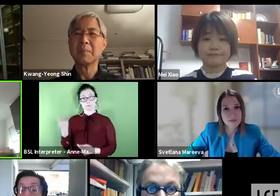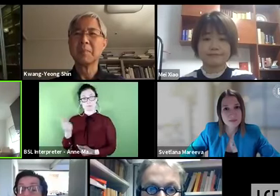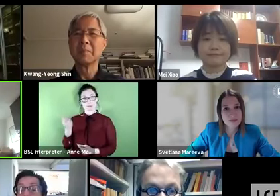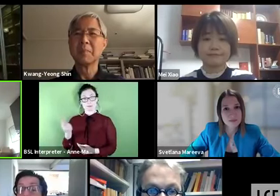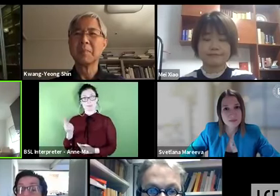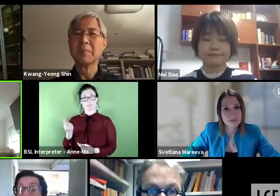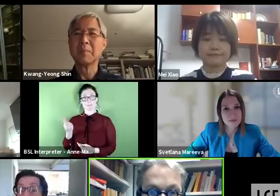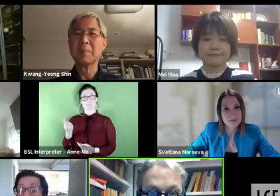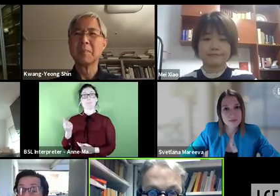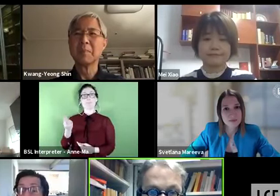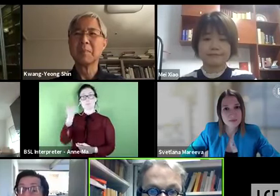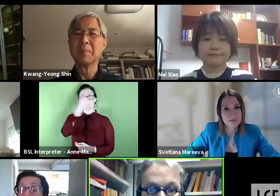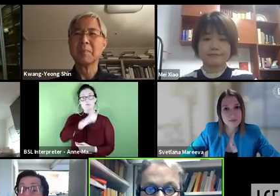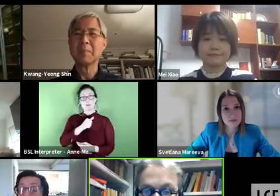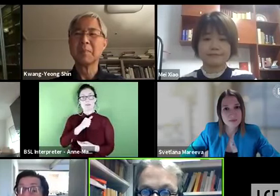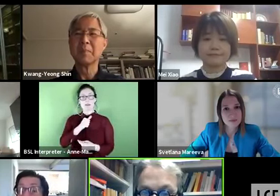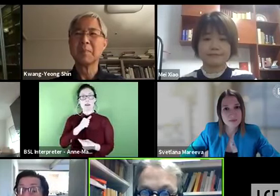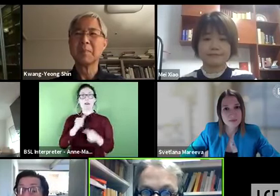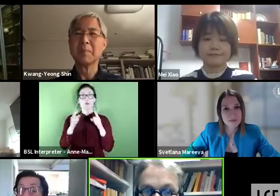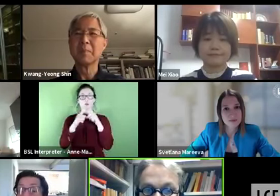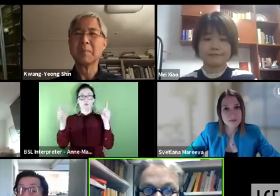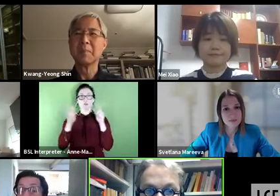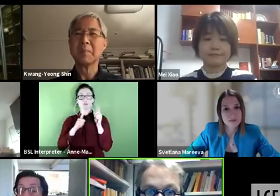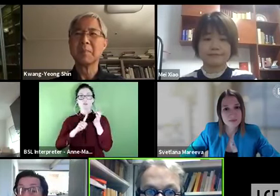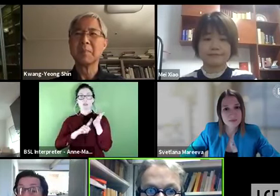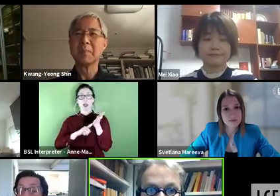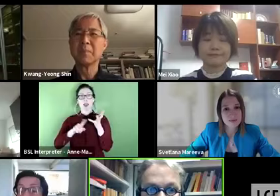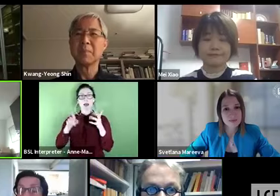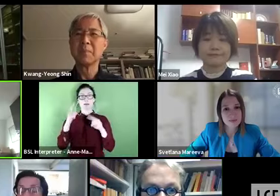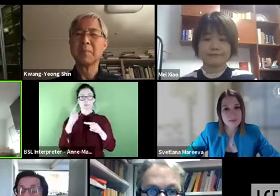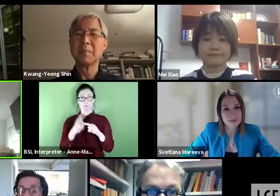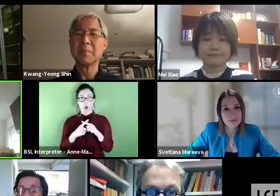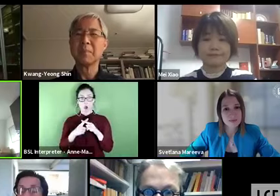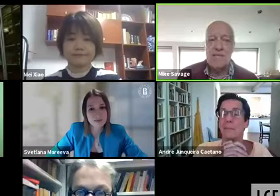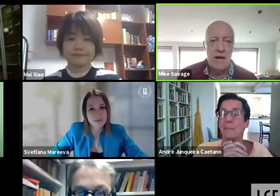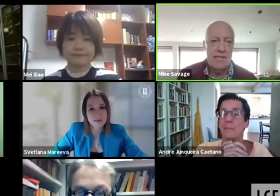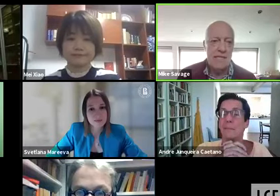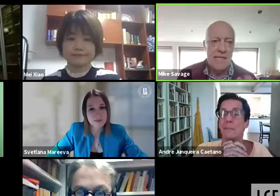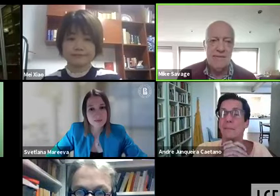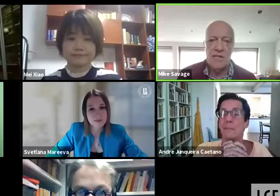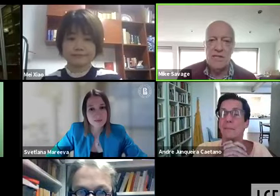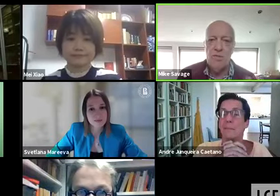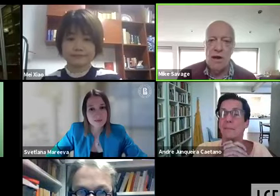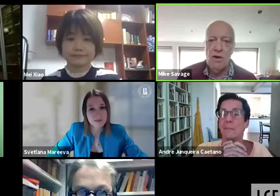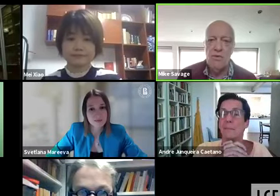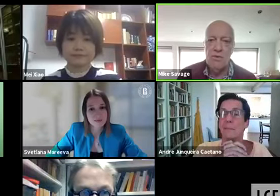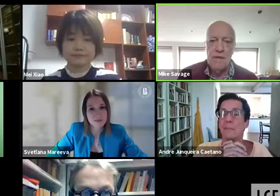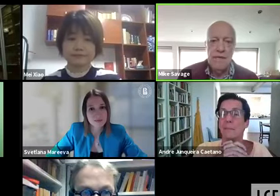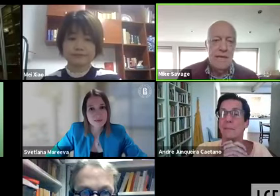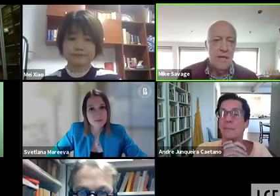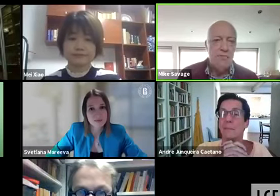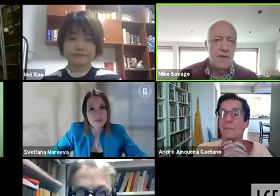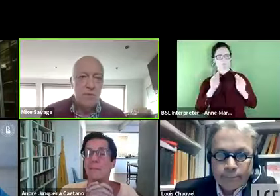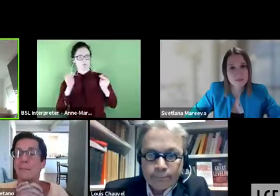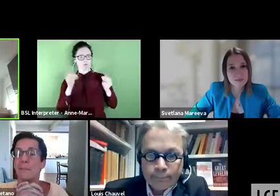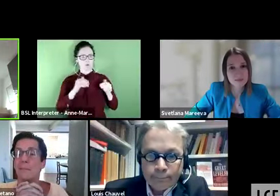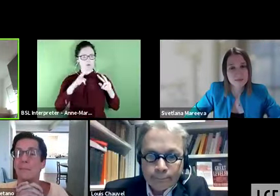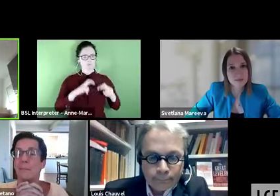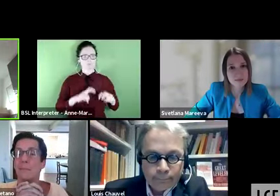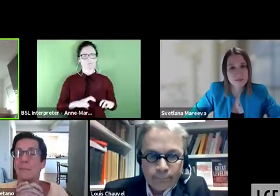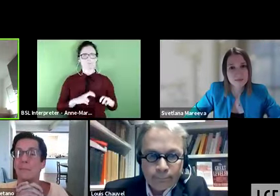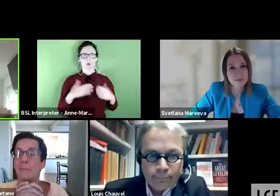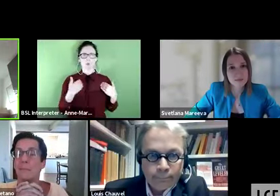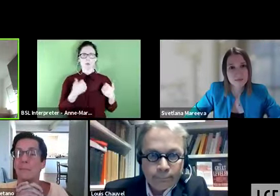University of Luxembourg. He's a leading authority who has emphasized the significance of wealth in